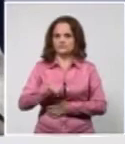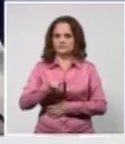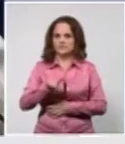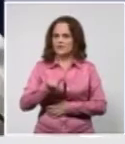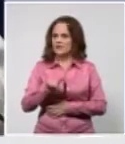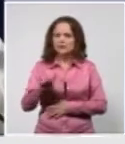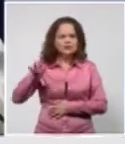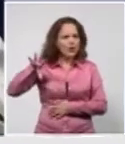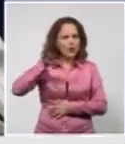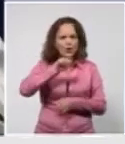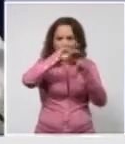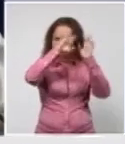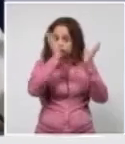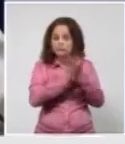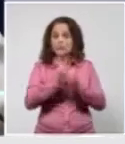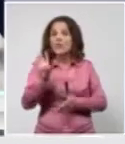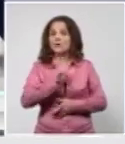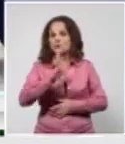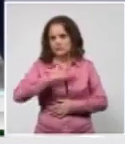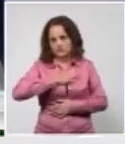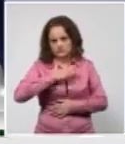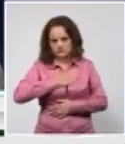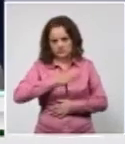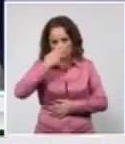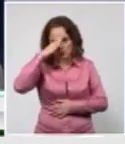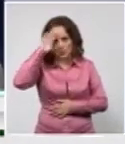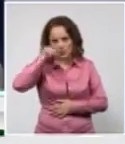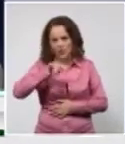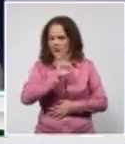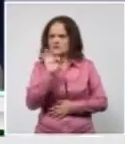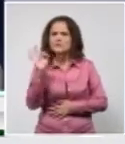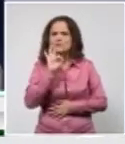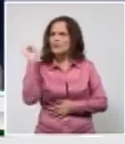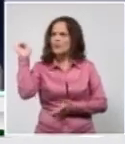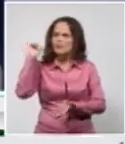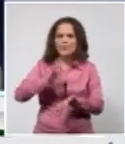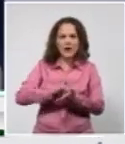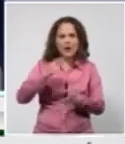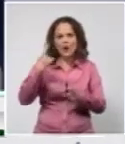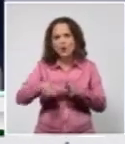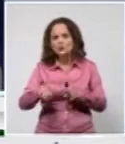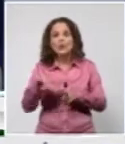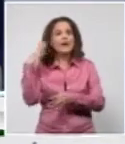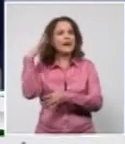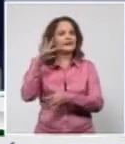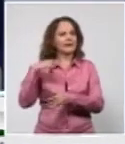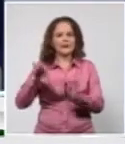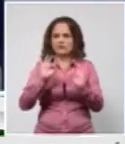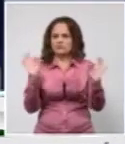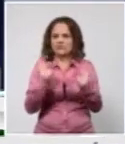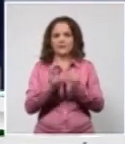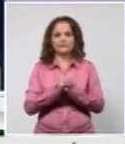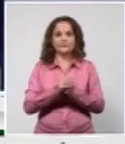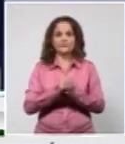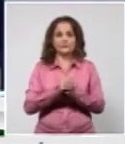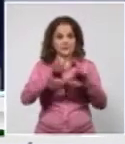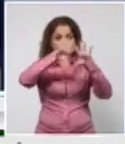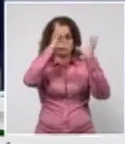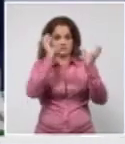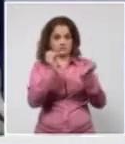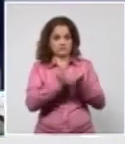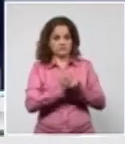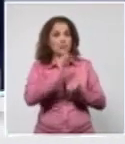all diagnosed cases in Cuba have had contact with someone who had previously tested positive to the virus. The source